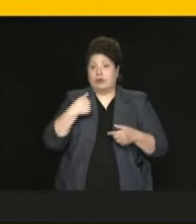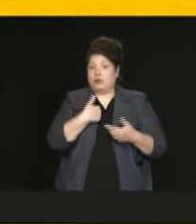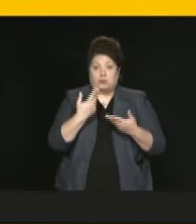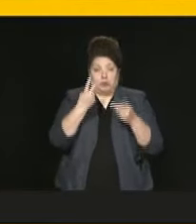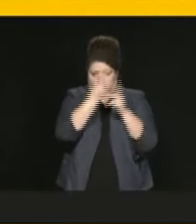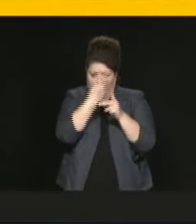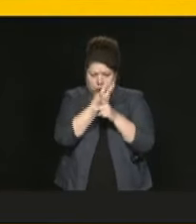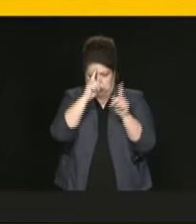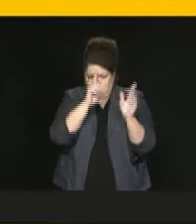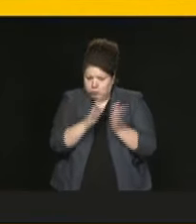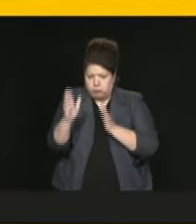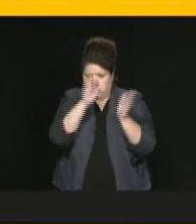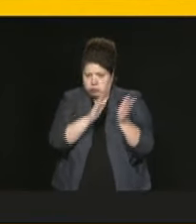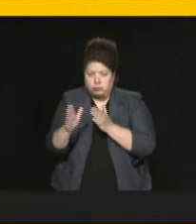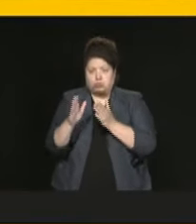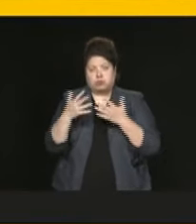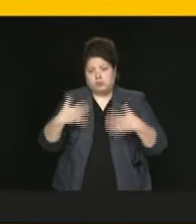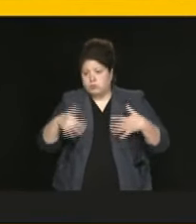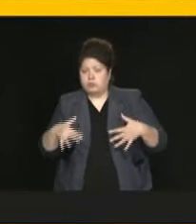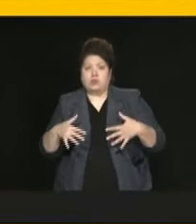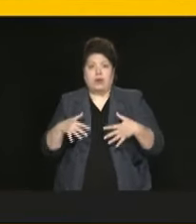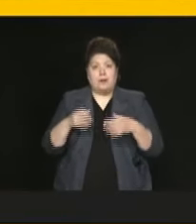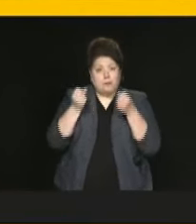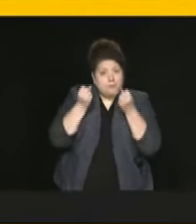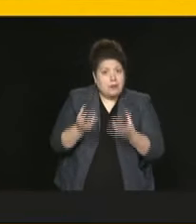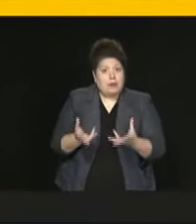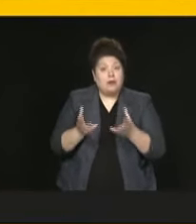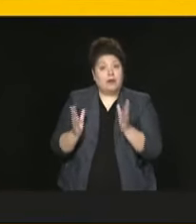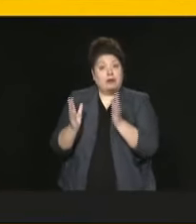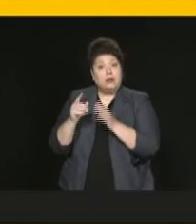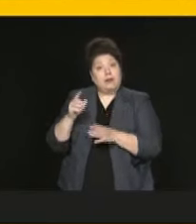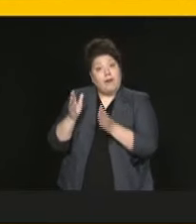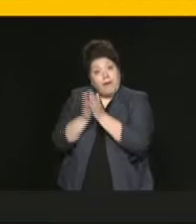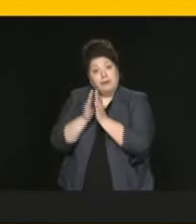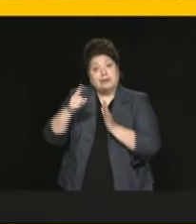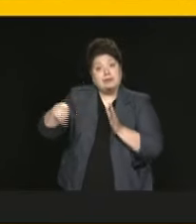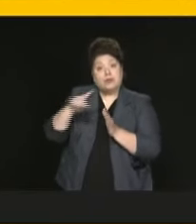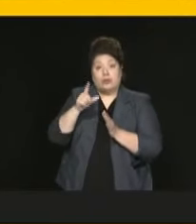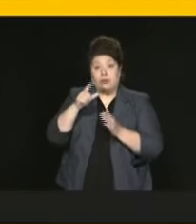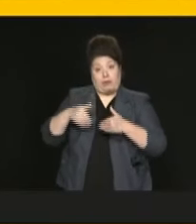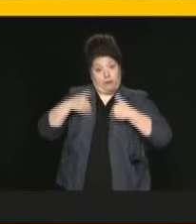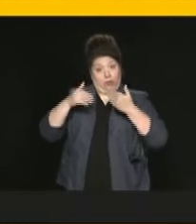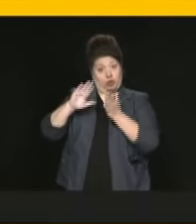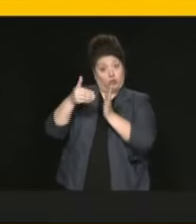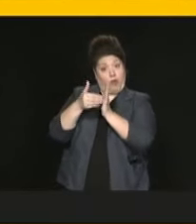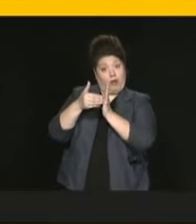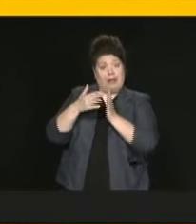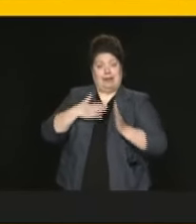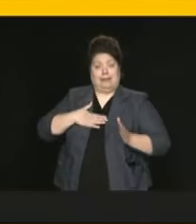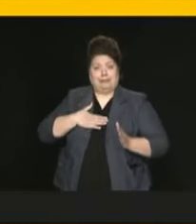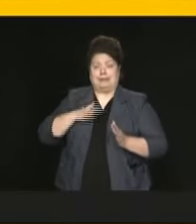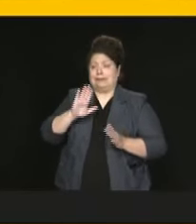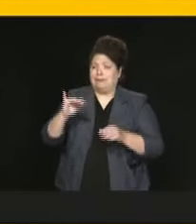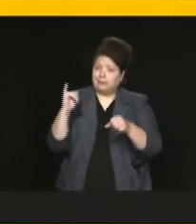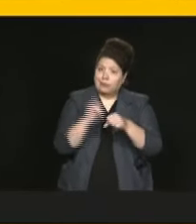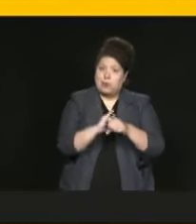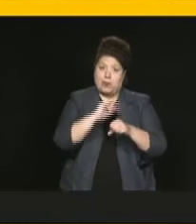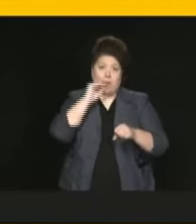huge efforts, and asked Montrealers to make huge efforts as well to stay at home. And